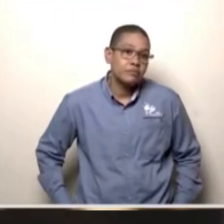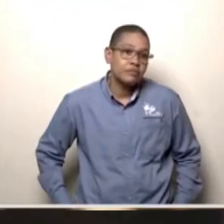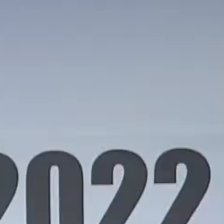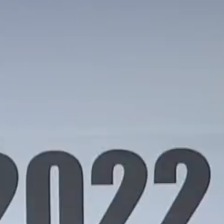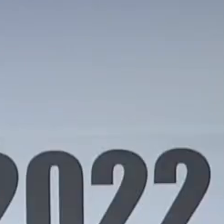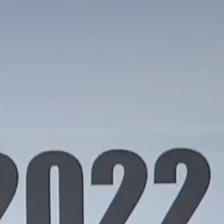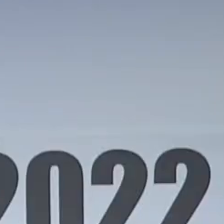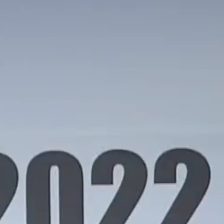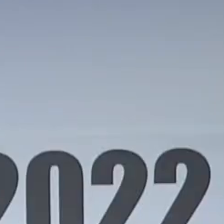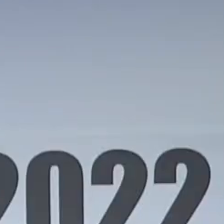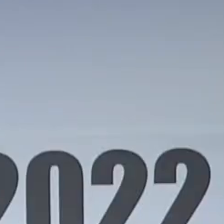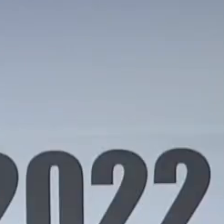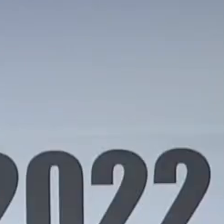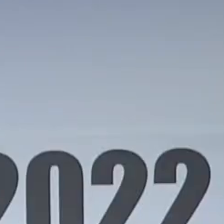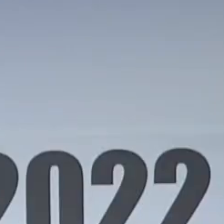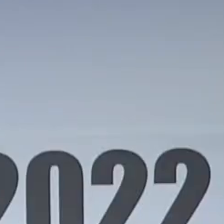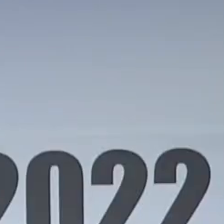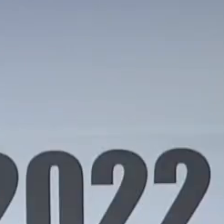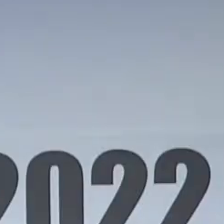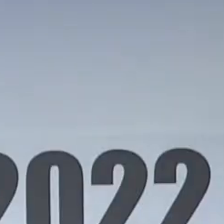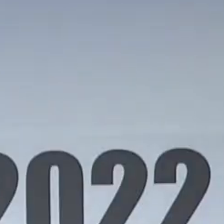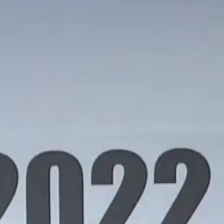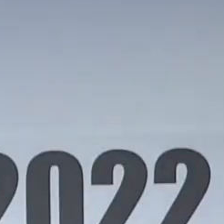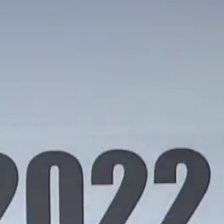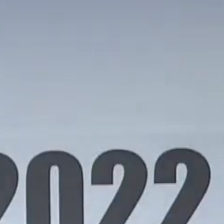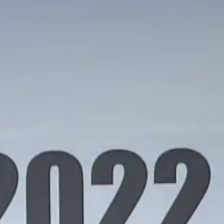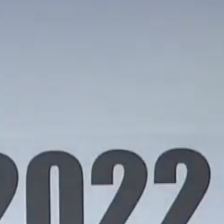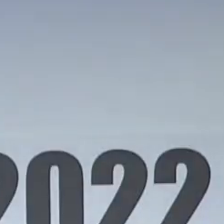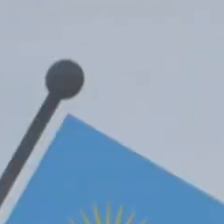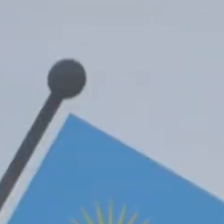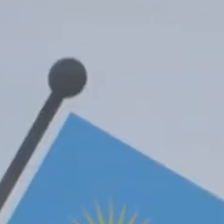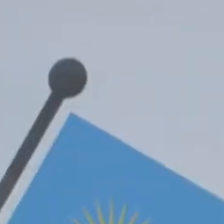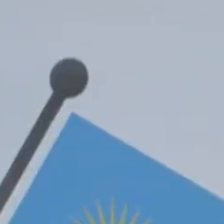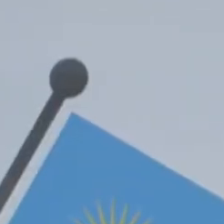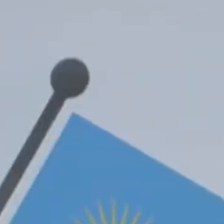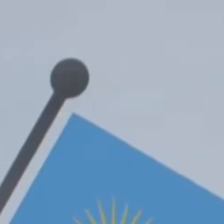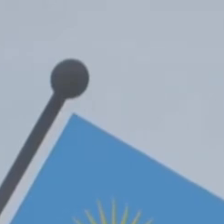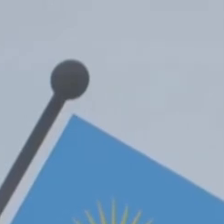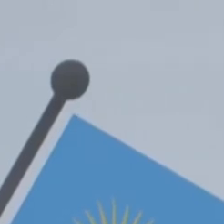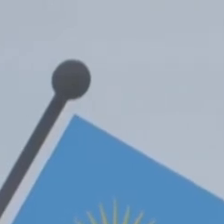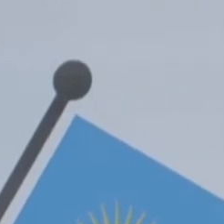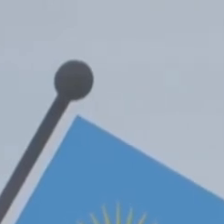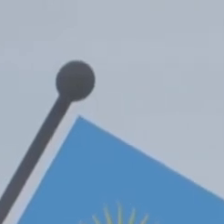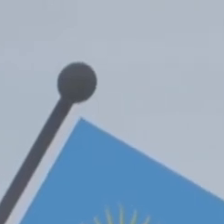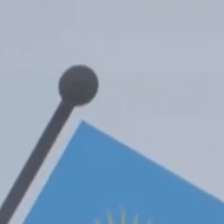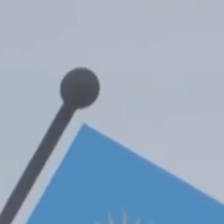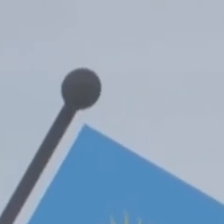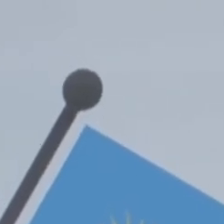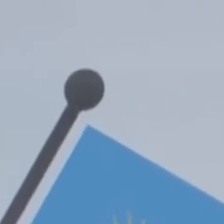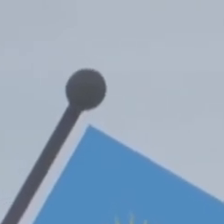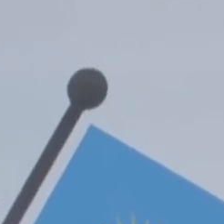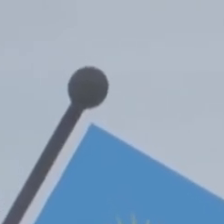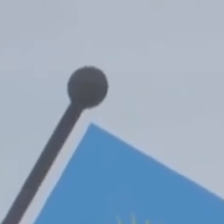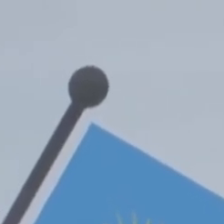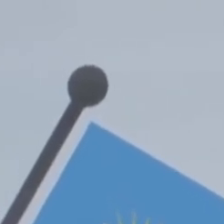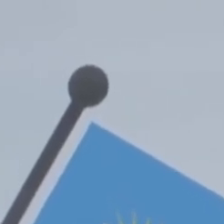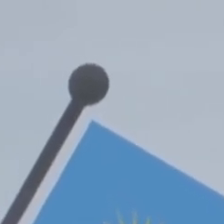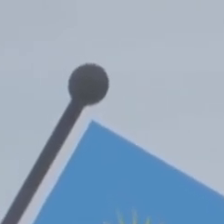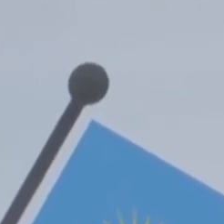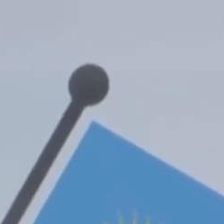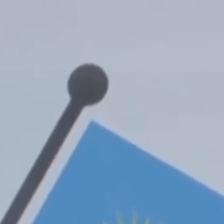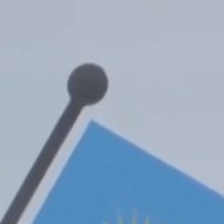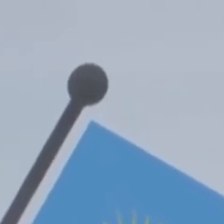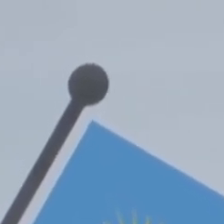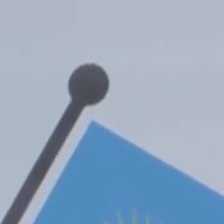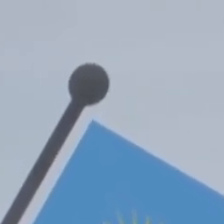Kagame. President Kagame is a powerhouse of a president. He has presided over the strong socioeconomic development and advancement